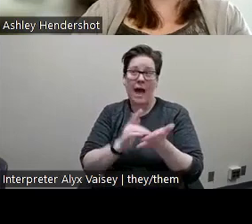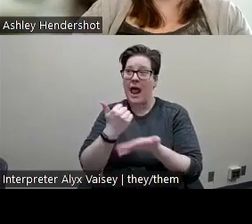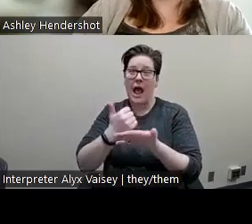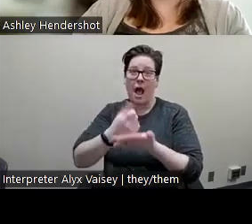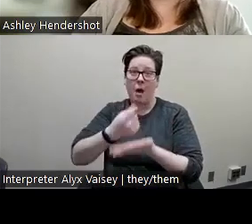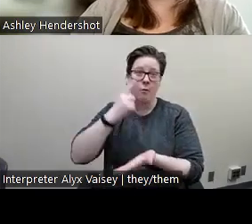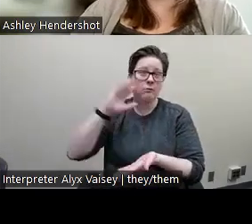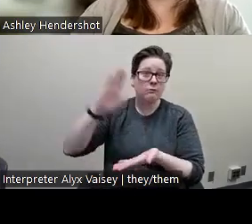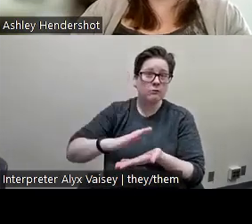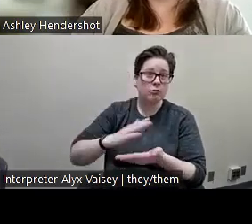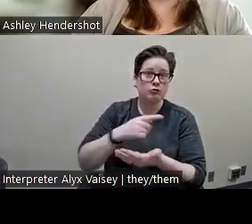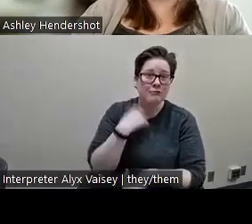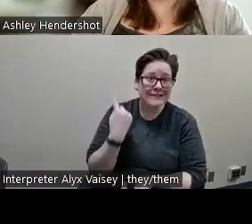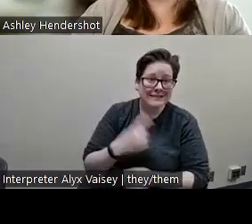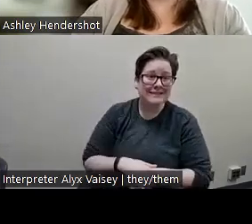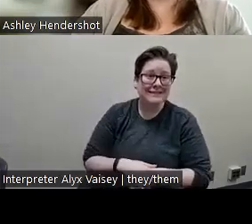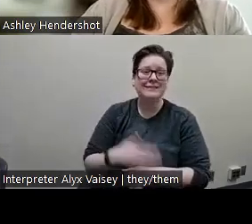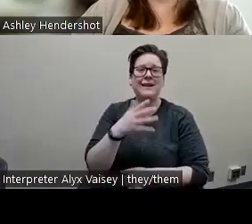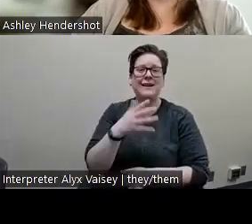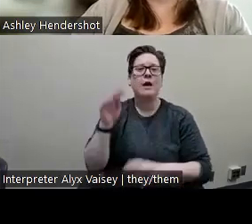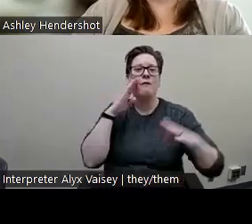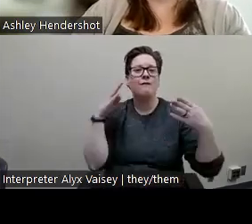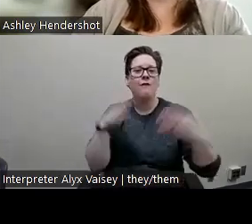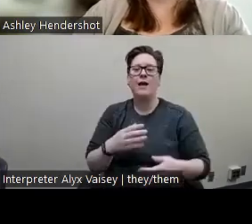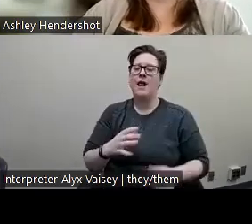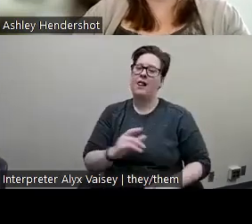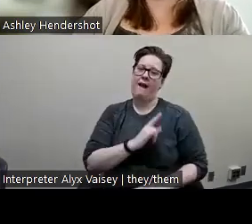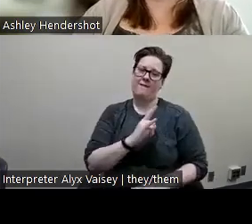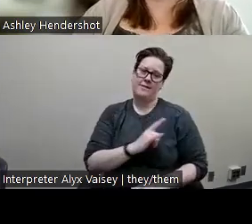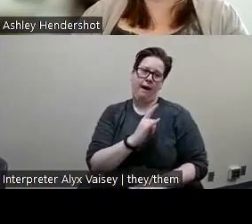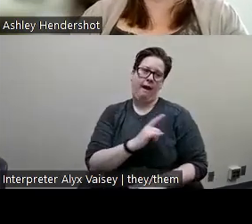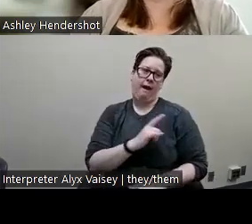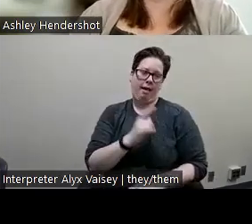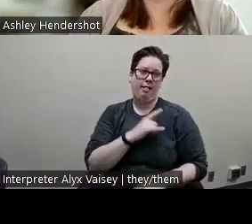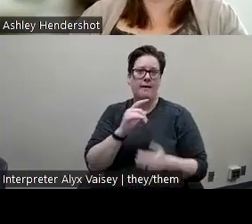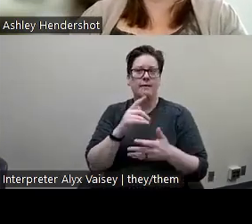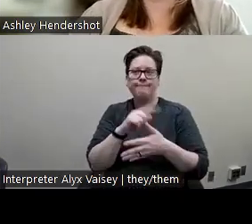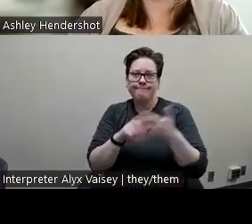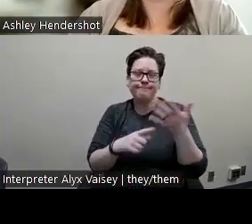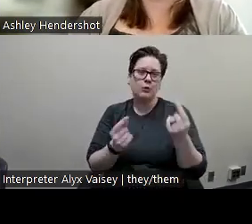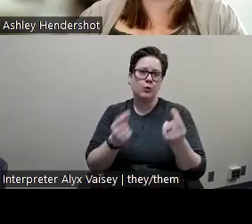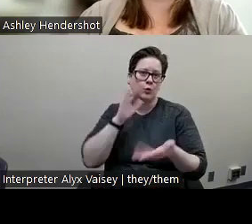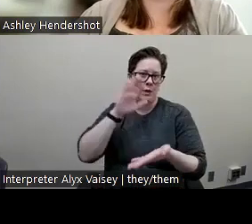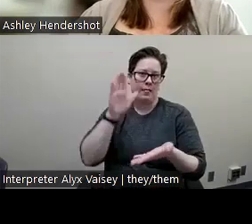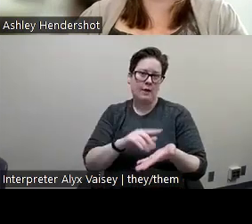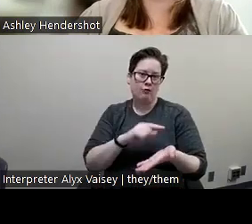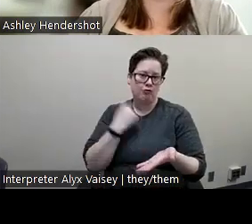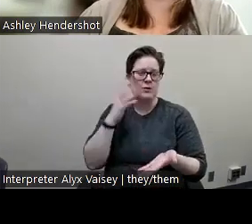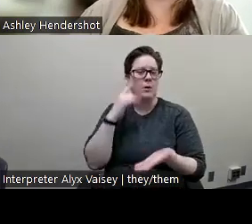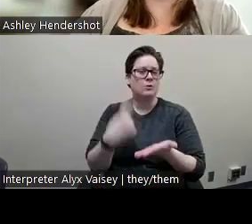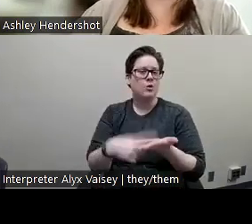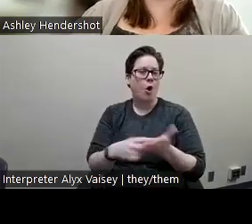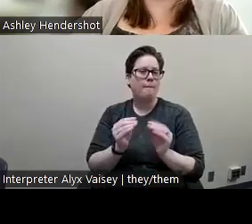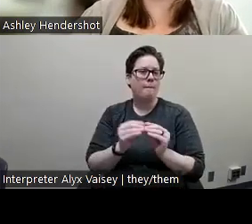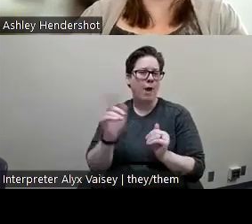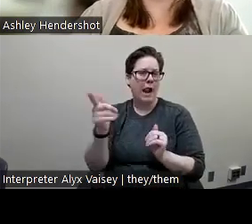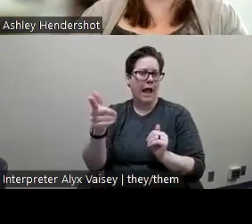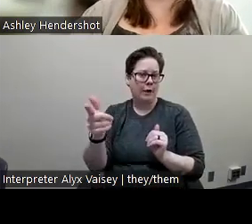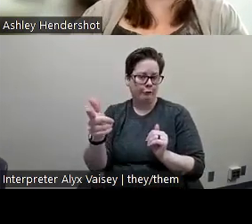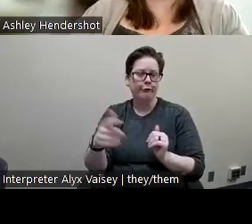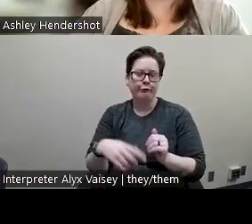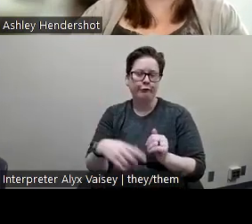risk? And then really focusing on some of those lifestyle risk reduction measures that I'm going to talk a little bit about at the end to